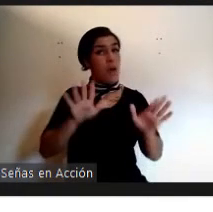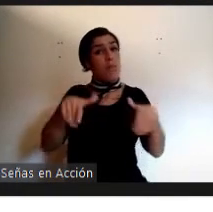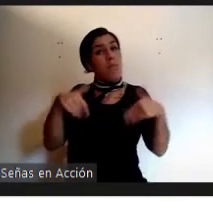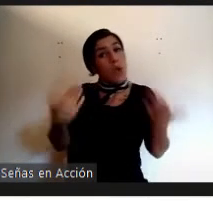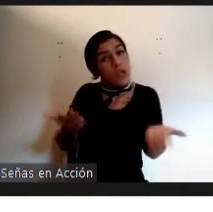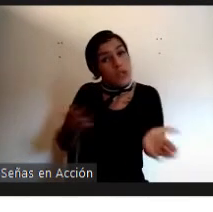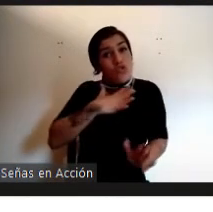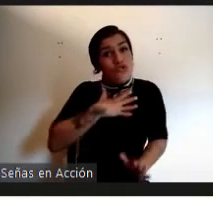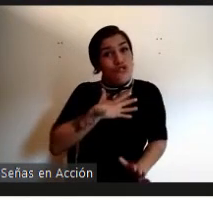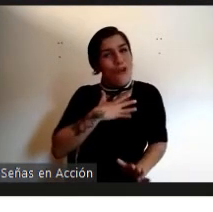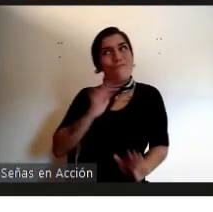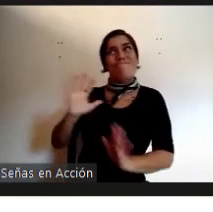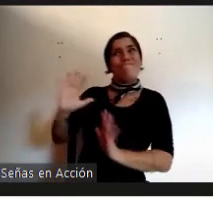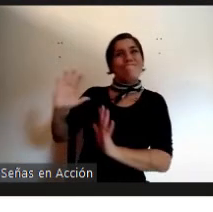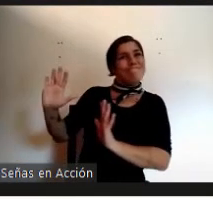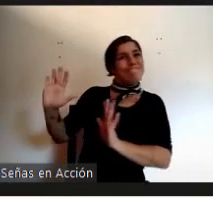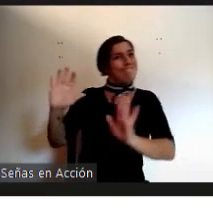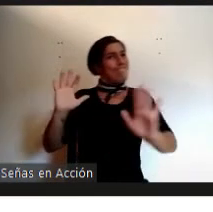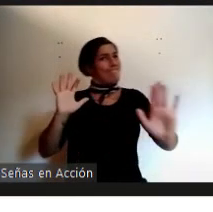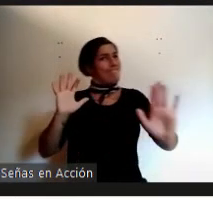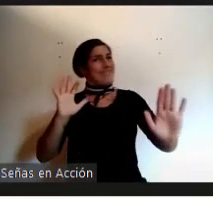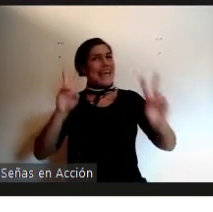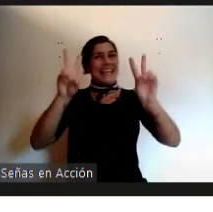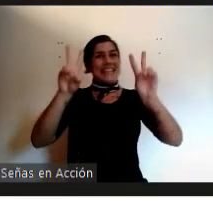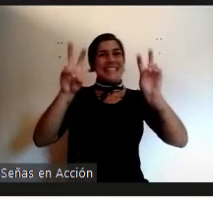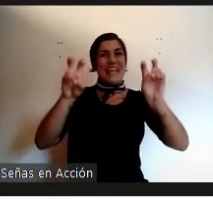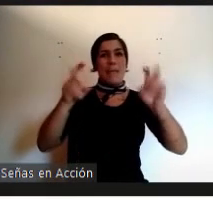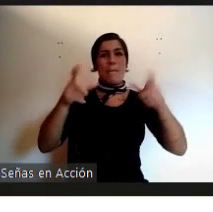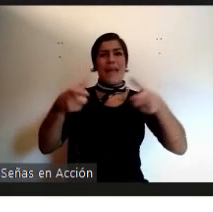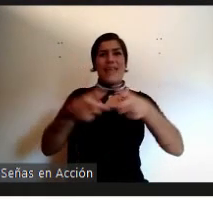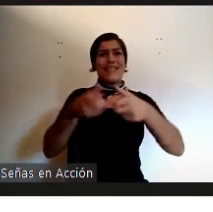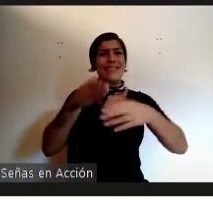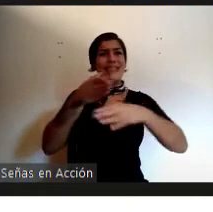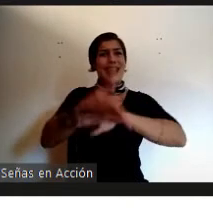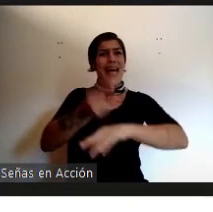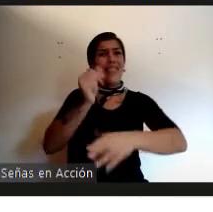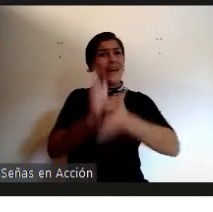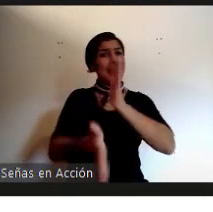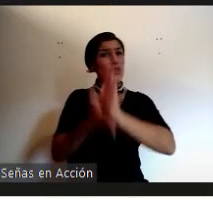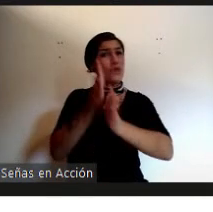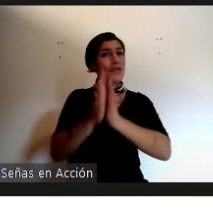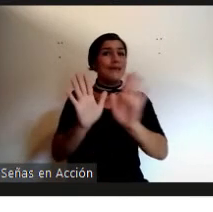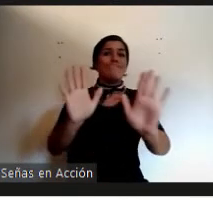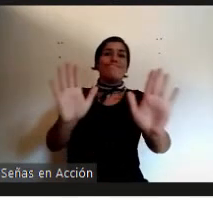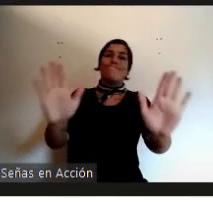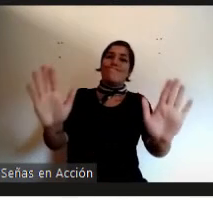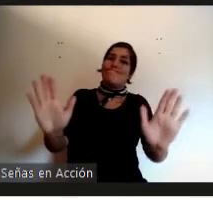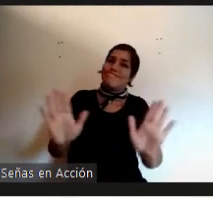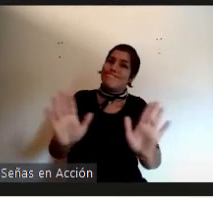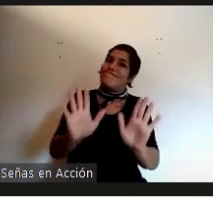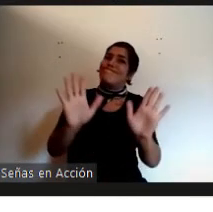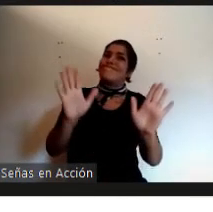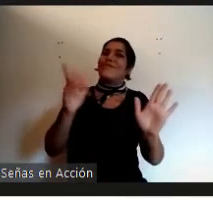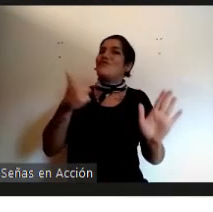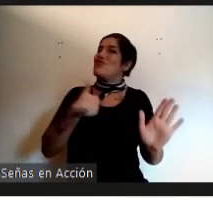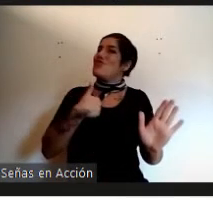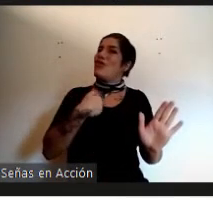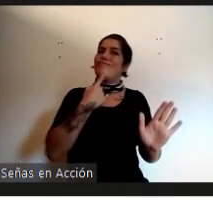been quite reluctant to the doctrinary element of free access to museums, because,